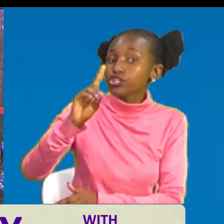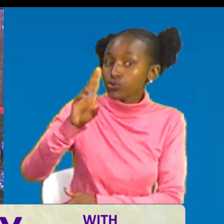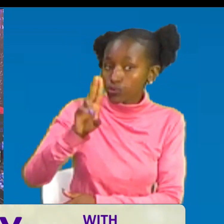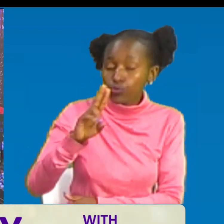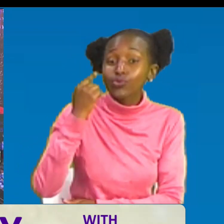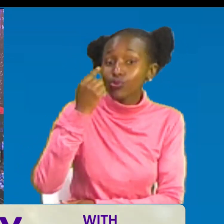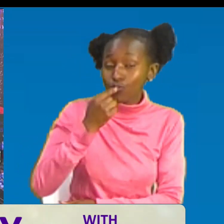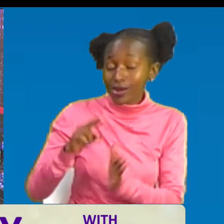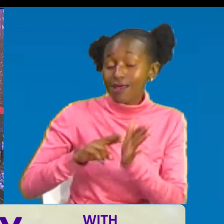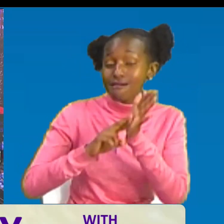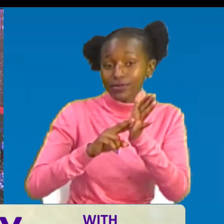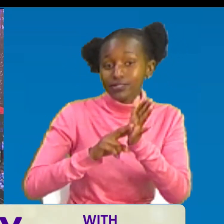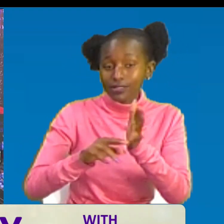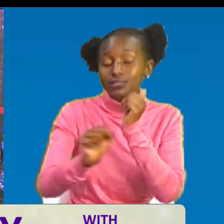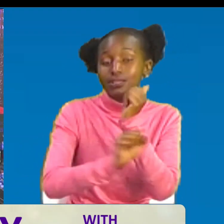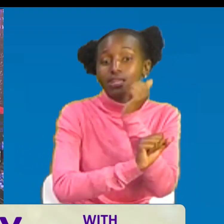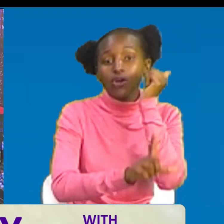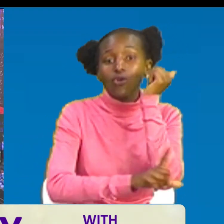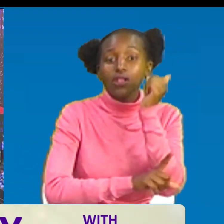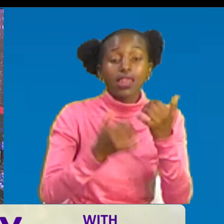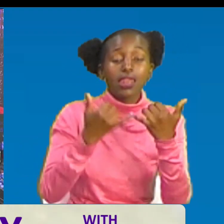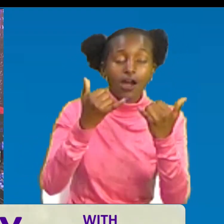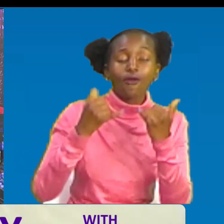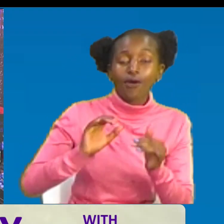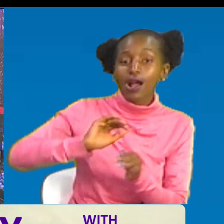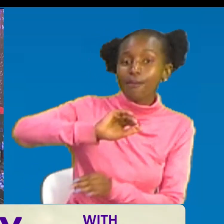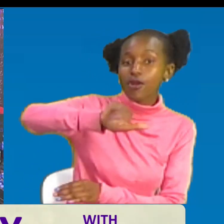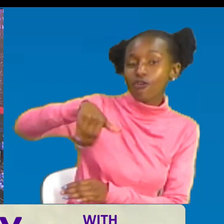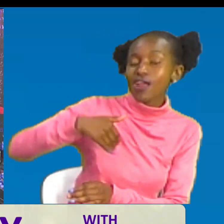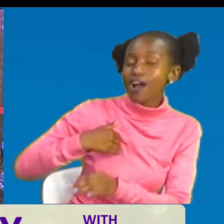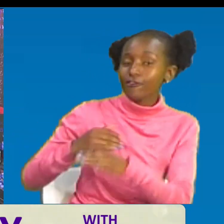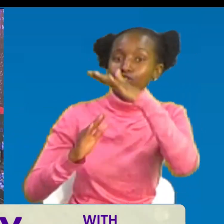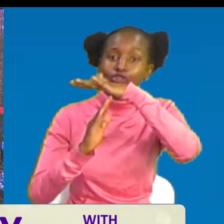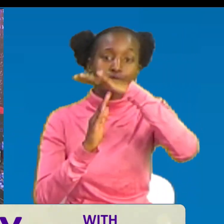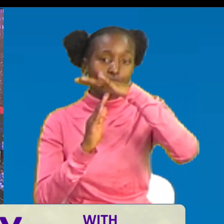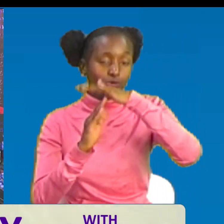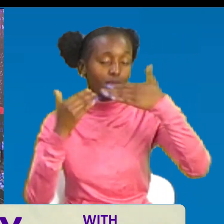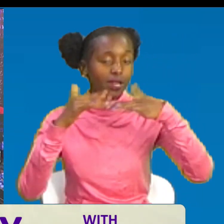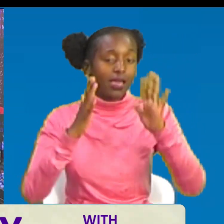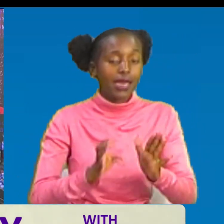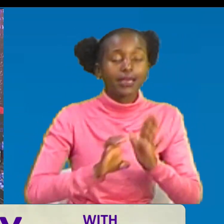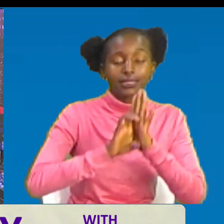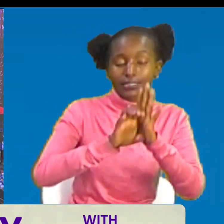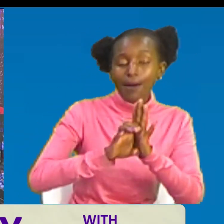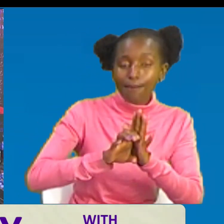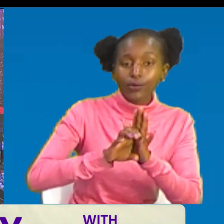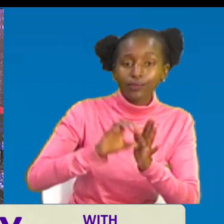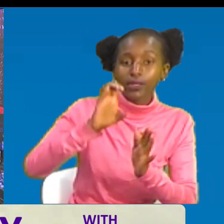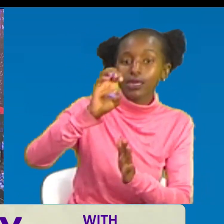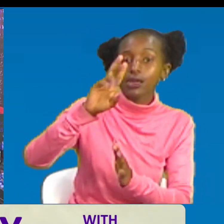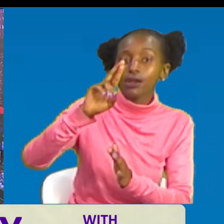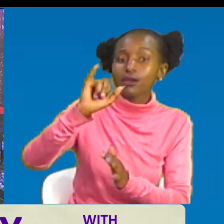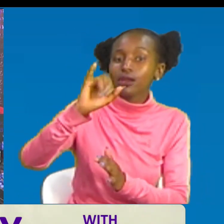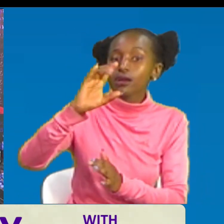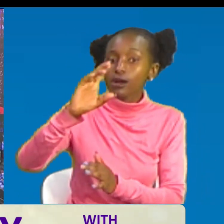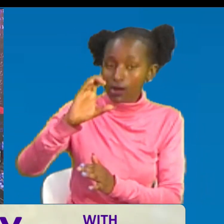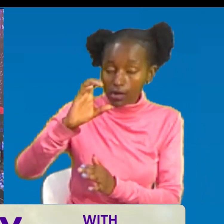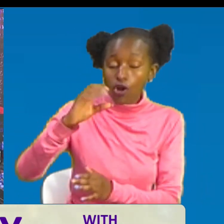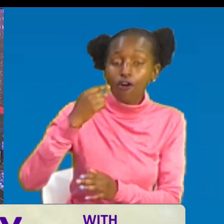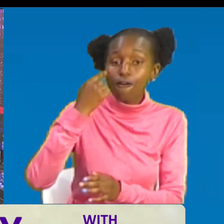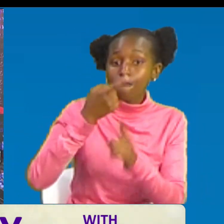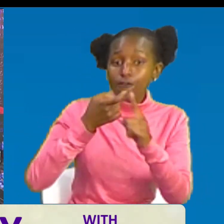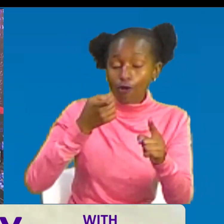Senegal as well. In Cameroon's side, we have top players Eric Choupo-Moting from Bayern Munich, who is also enjoying his time